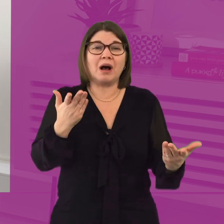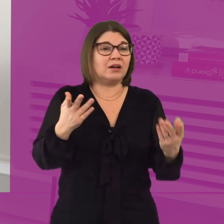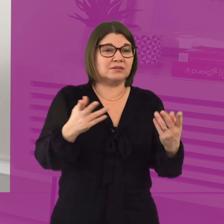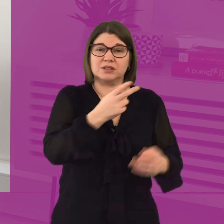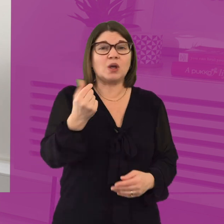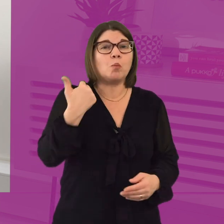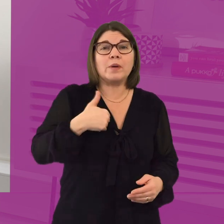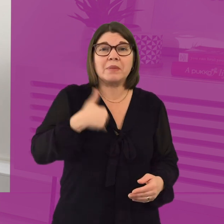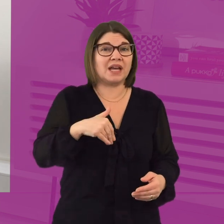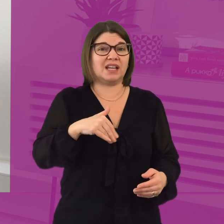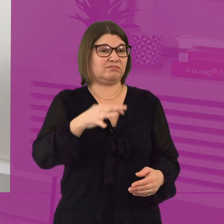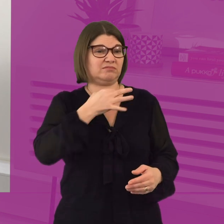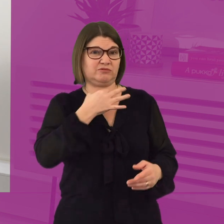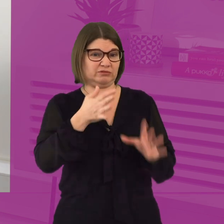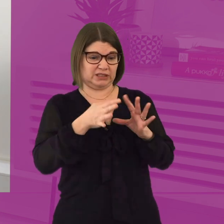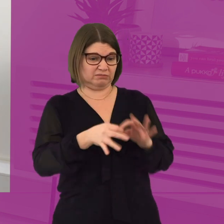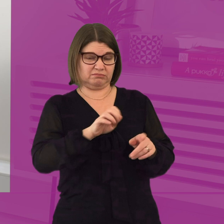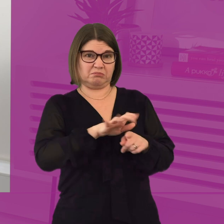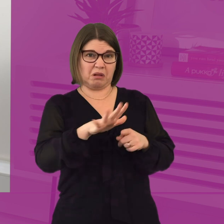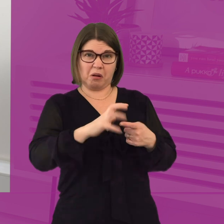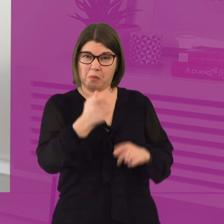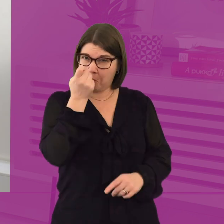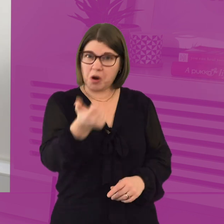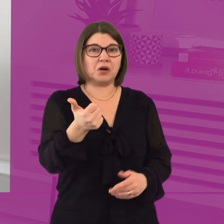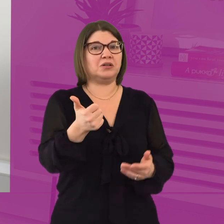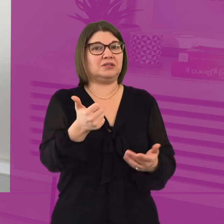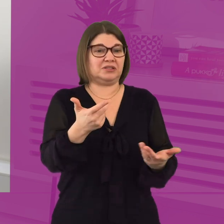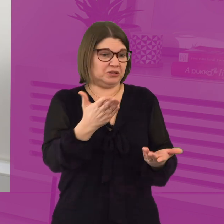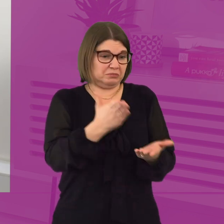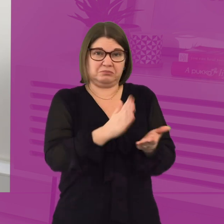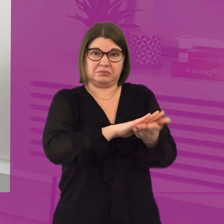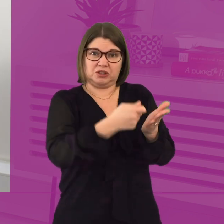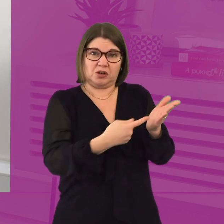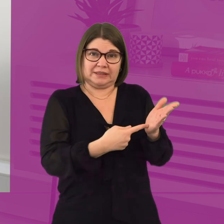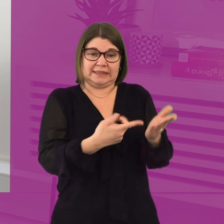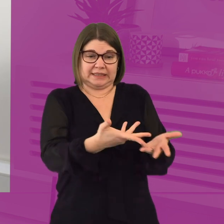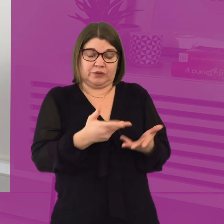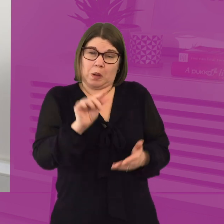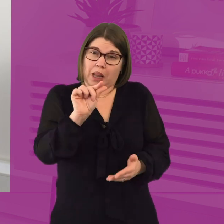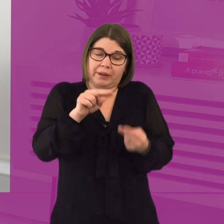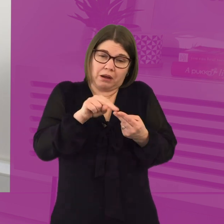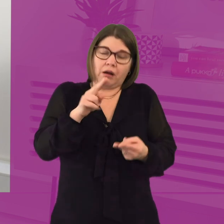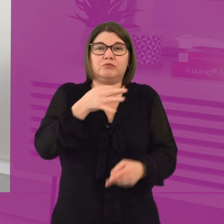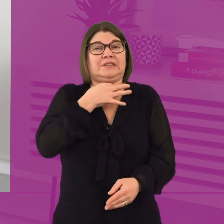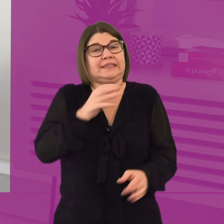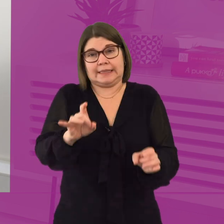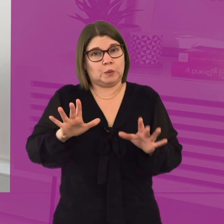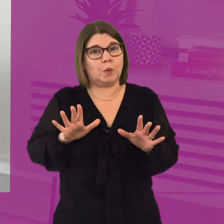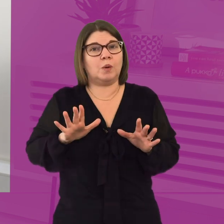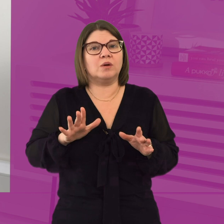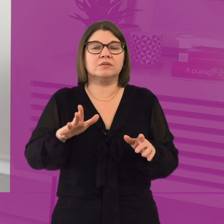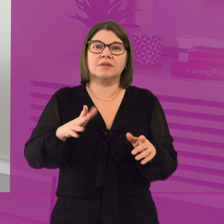most women with no other risk factors, this means that your very small risk is increased to a slightly higher low